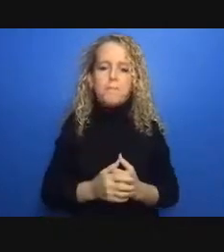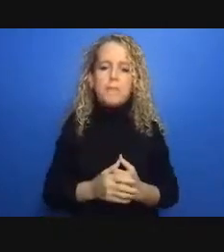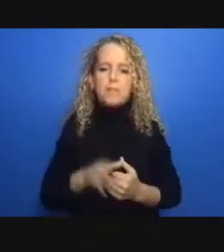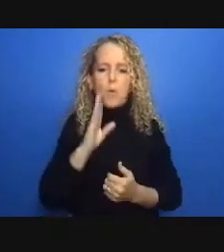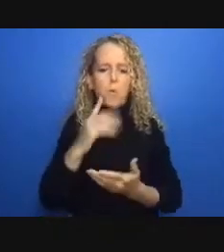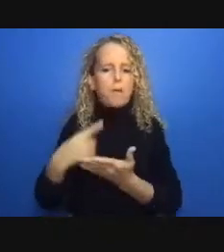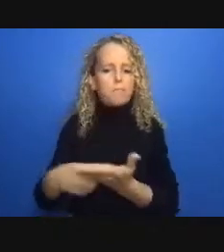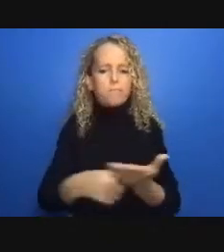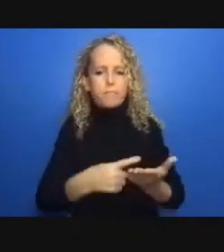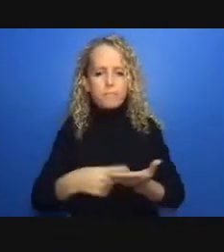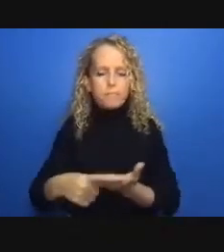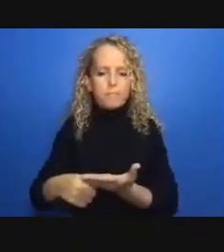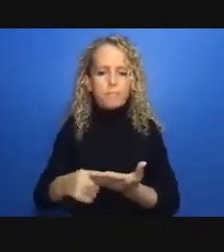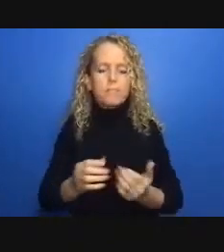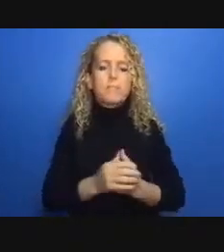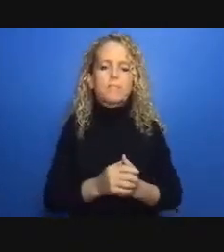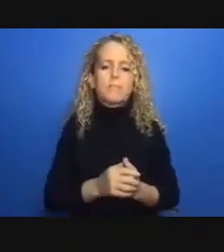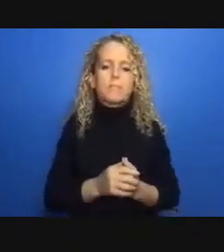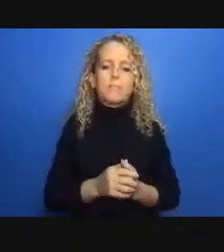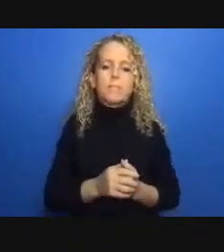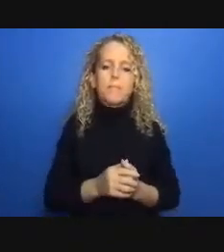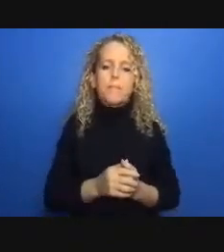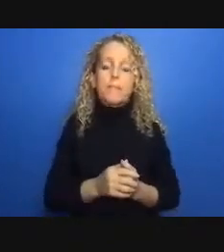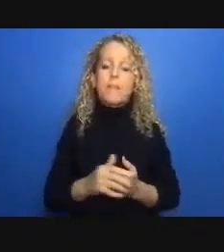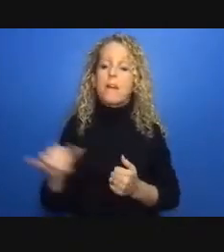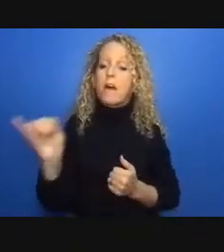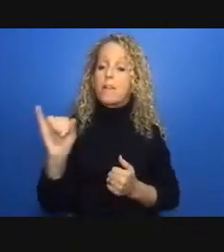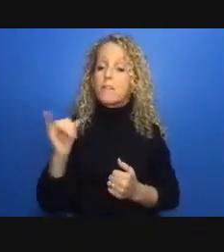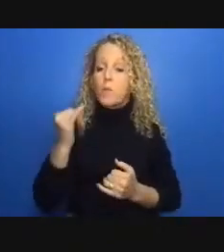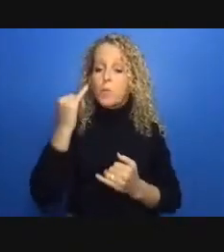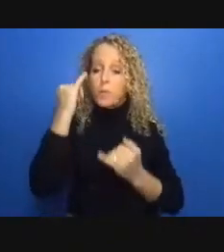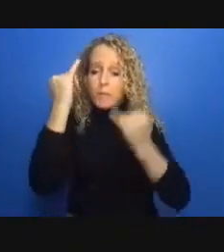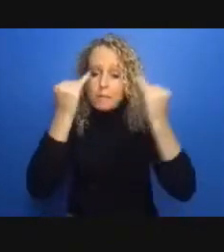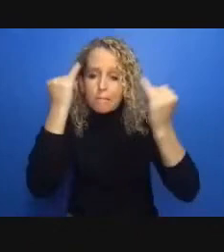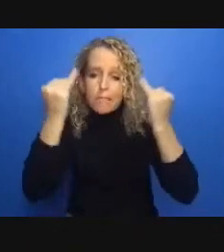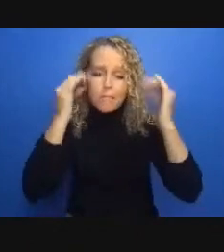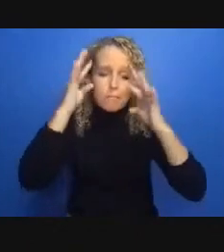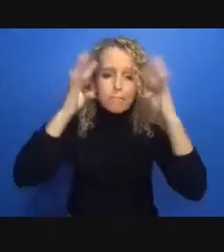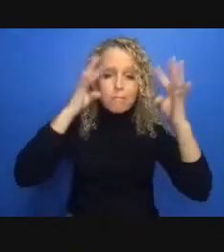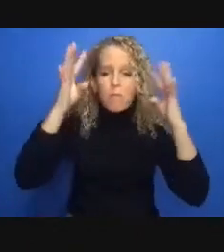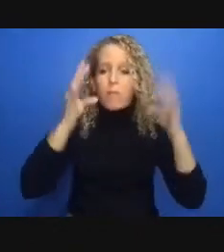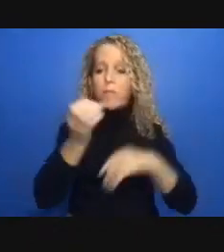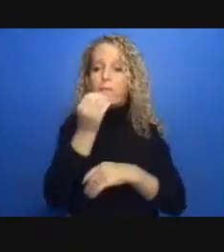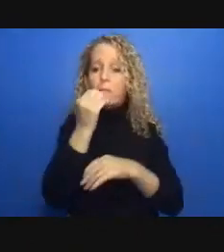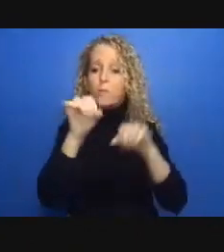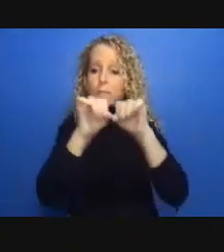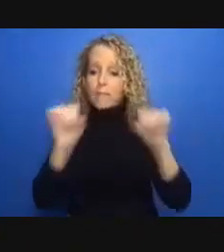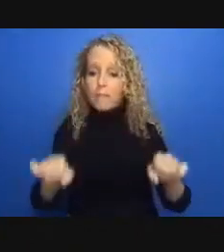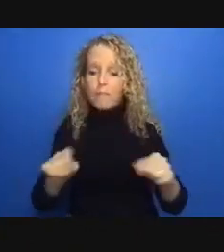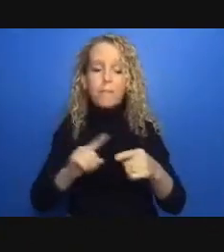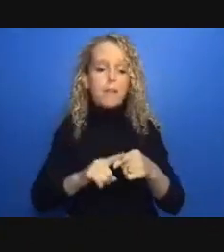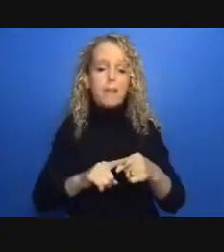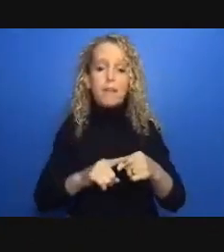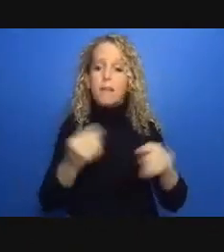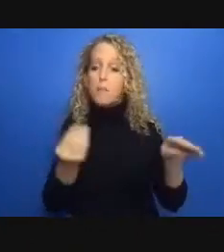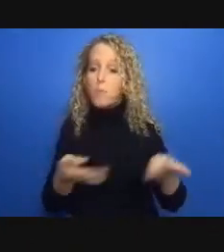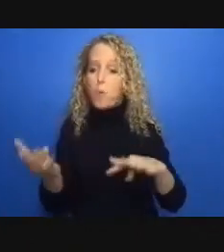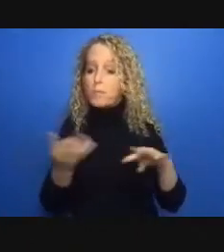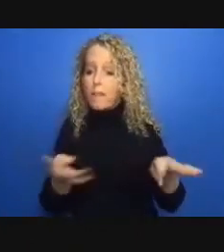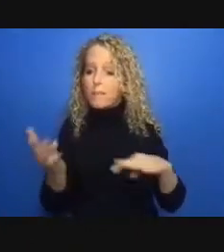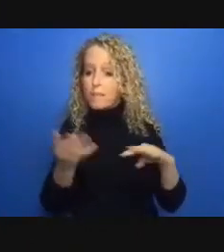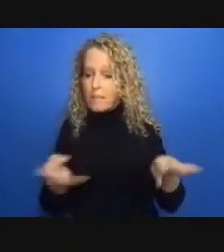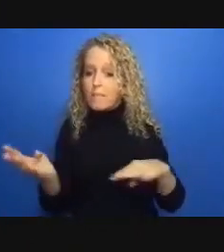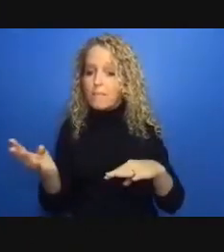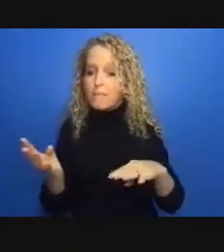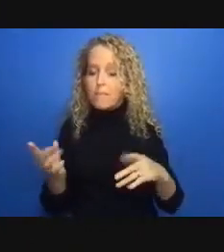talking about the need for innovation in the food system, the processing industry, how it's anemic in this province, and we